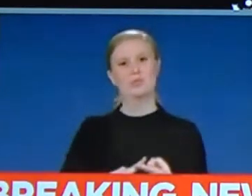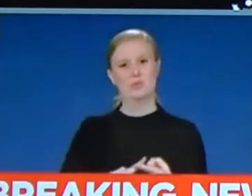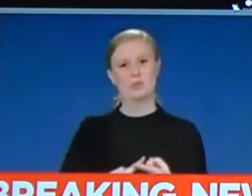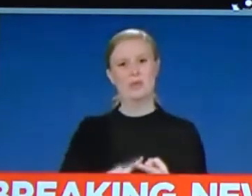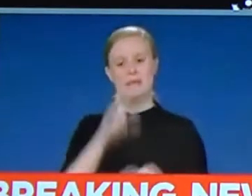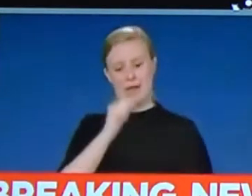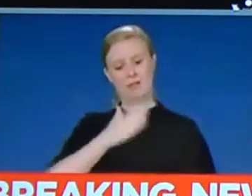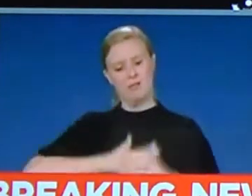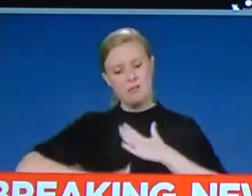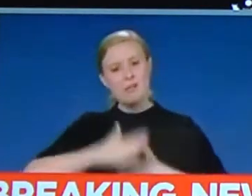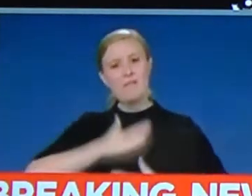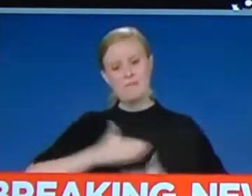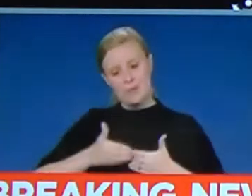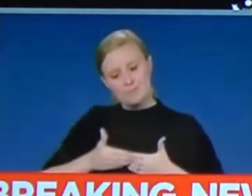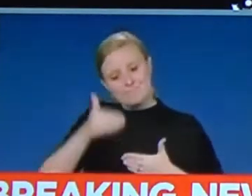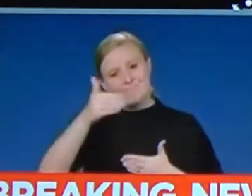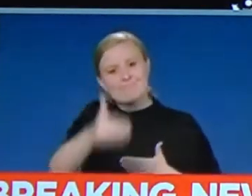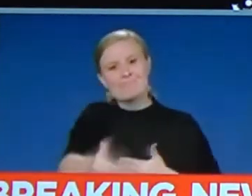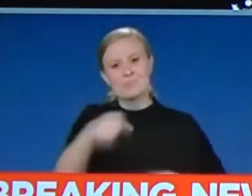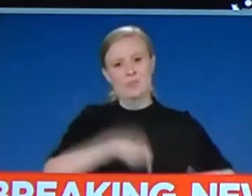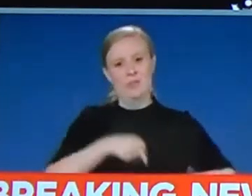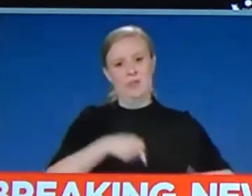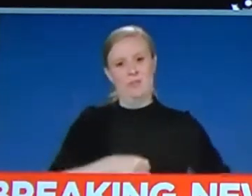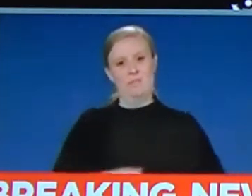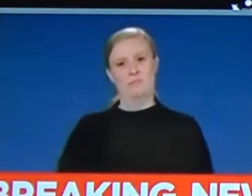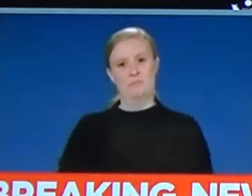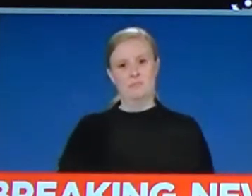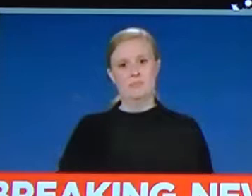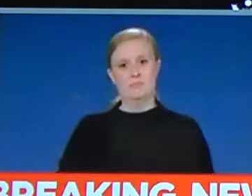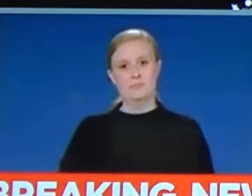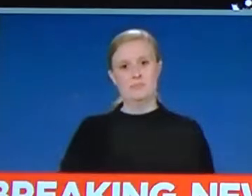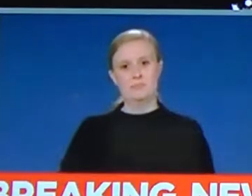gives us the opportunity, as this happens,